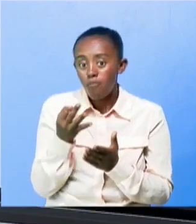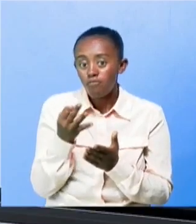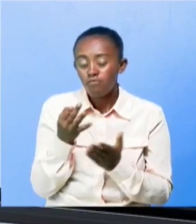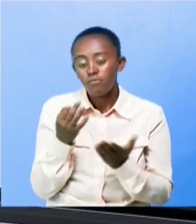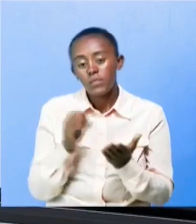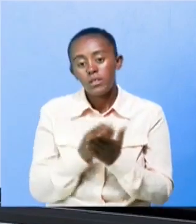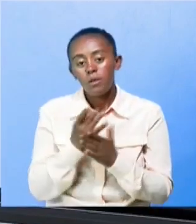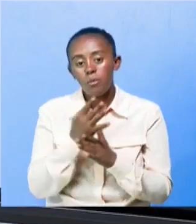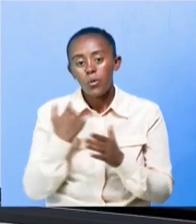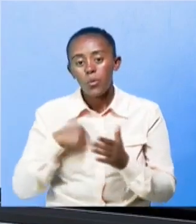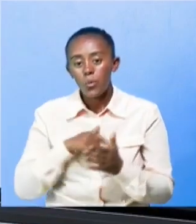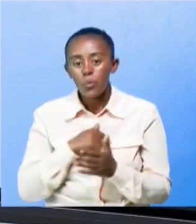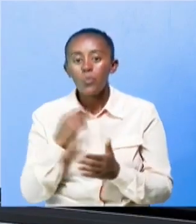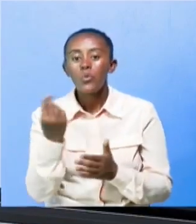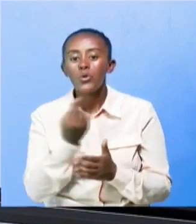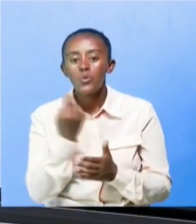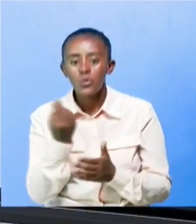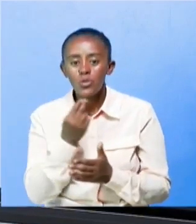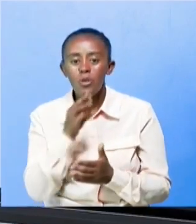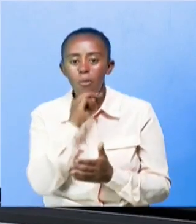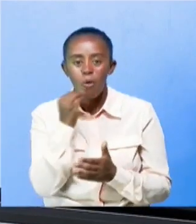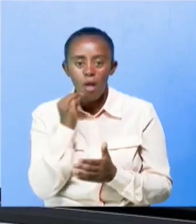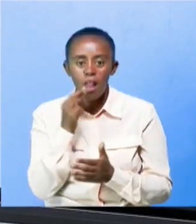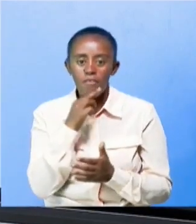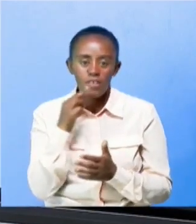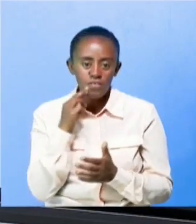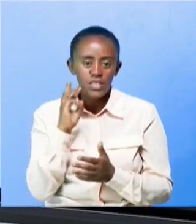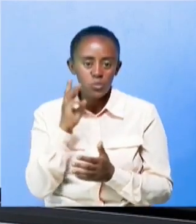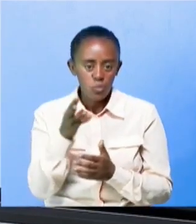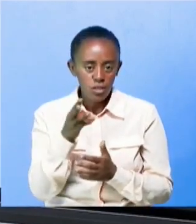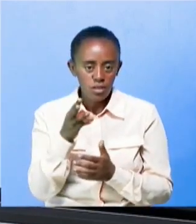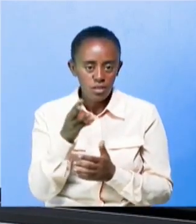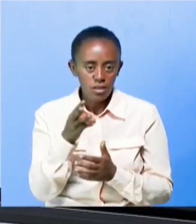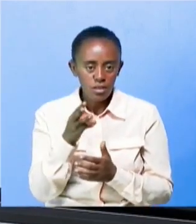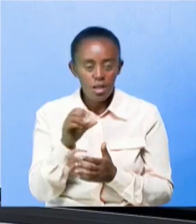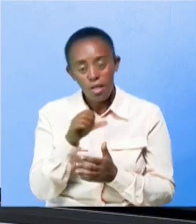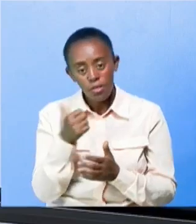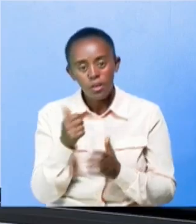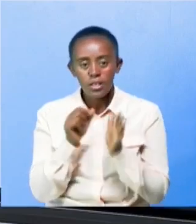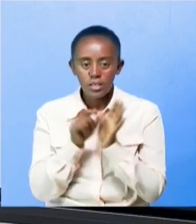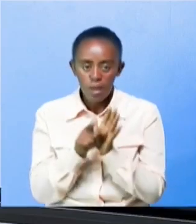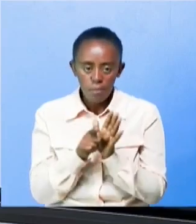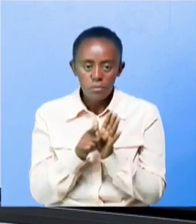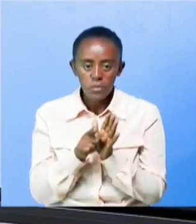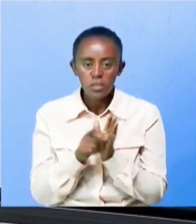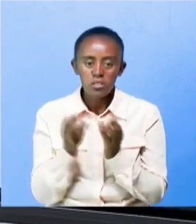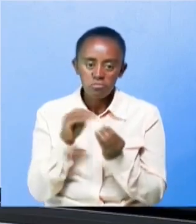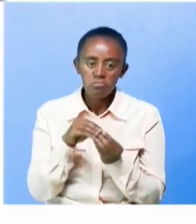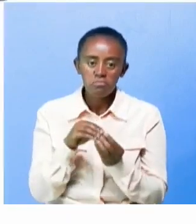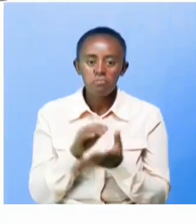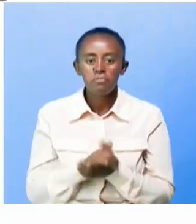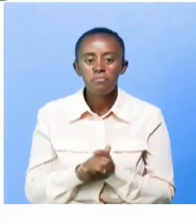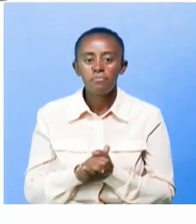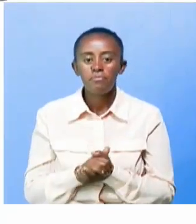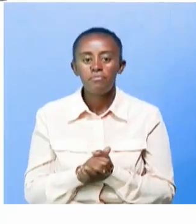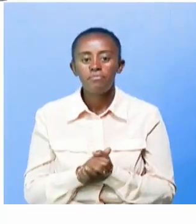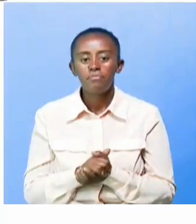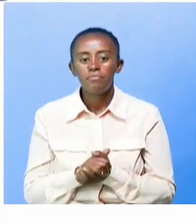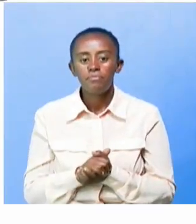we use the modal verb will. What other examples can we give?